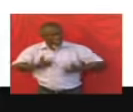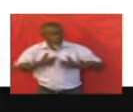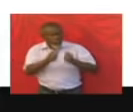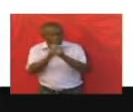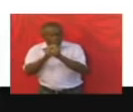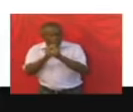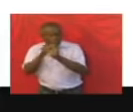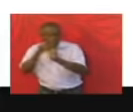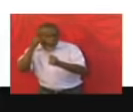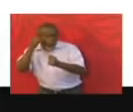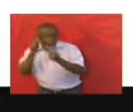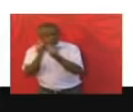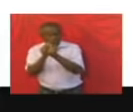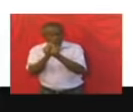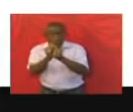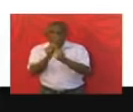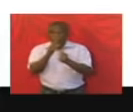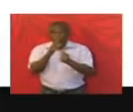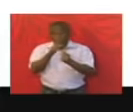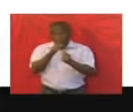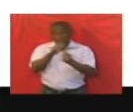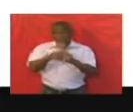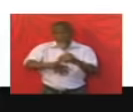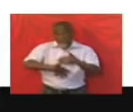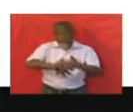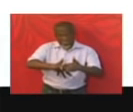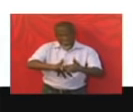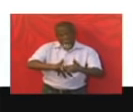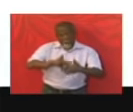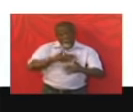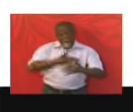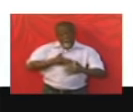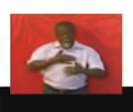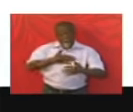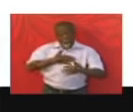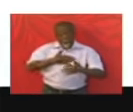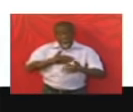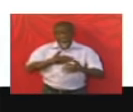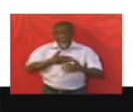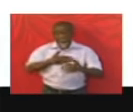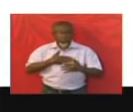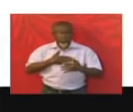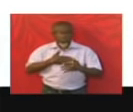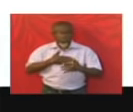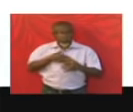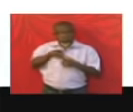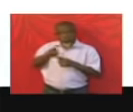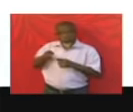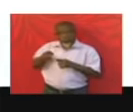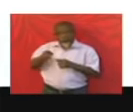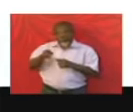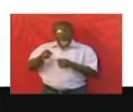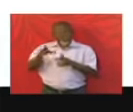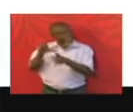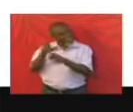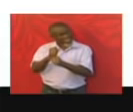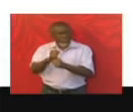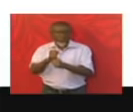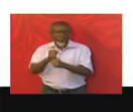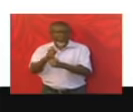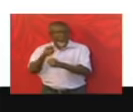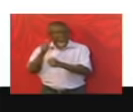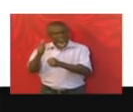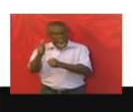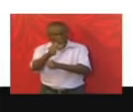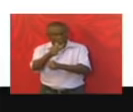you are eligible for vaccination, please ensure you take the opportunity to get vaccinated as soon as possible. And of